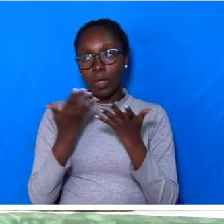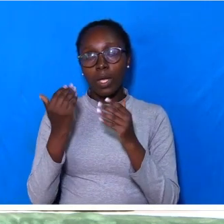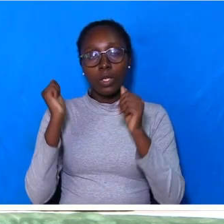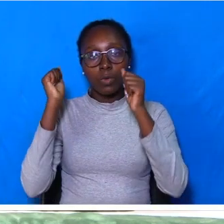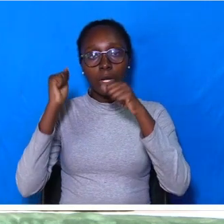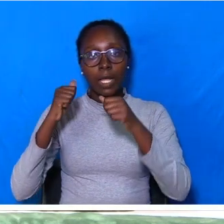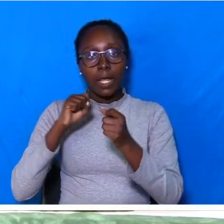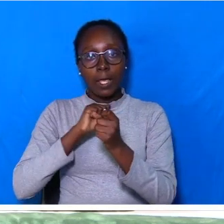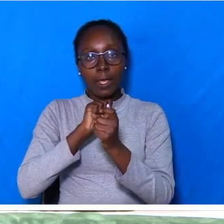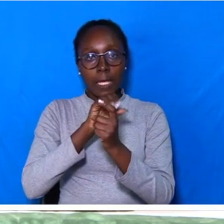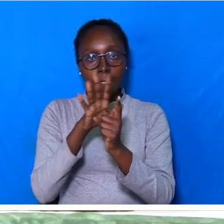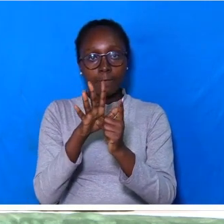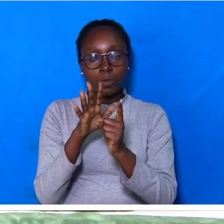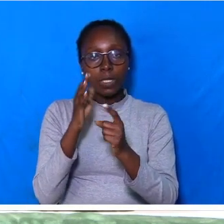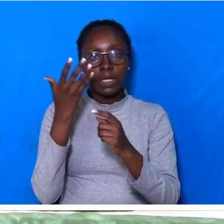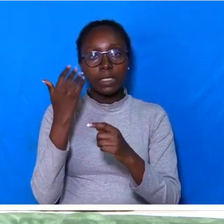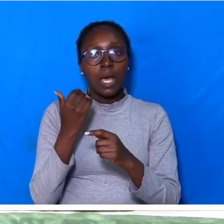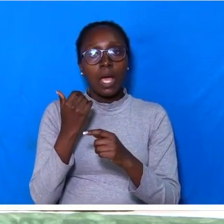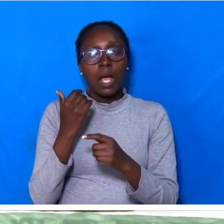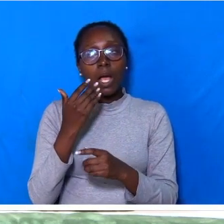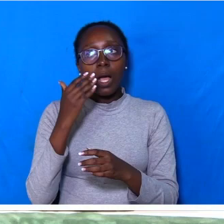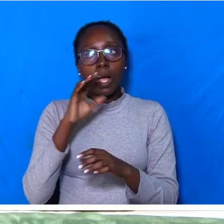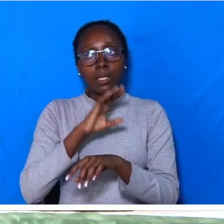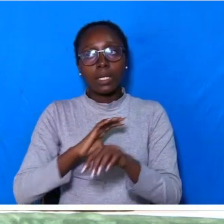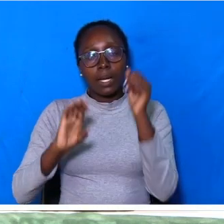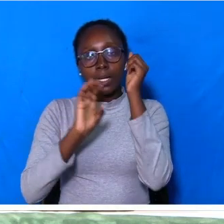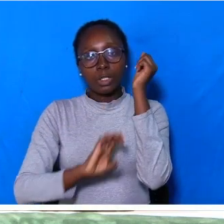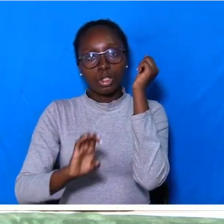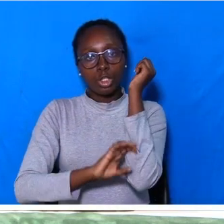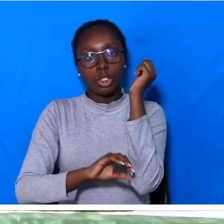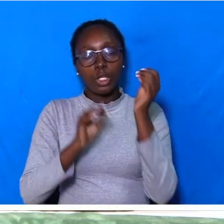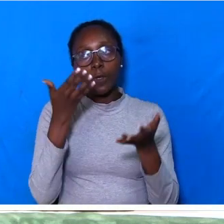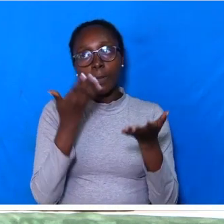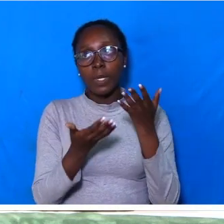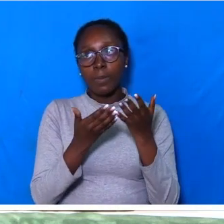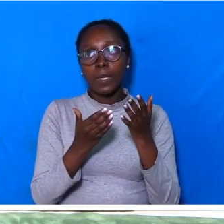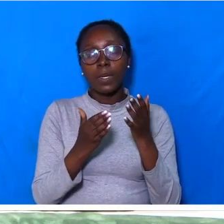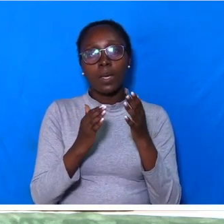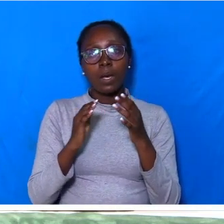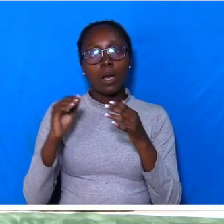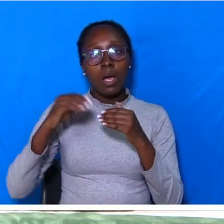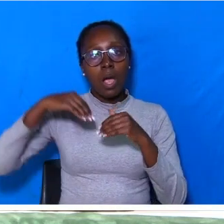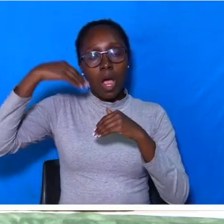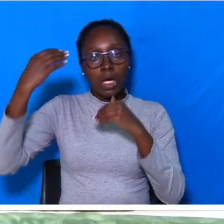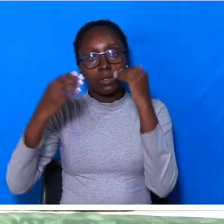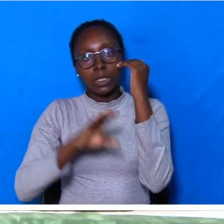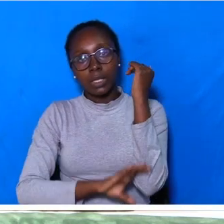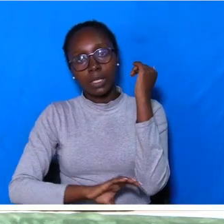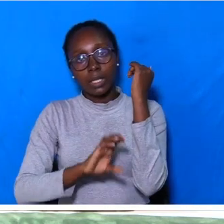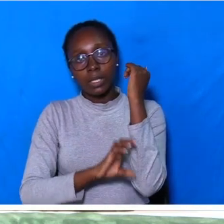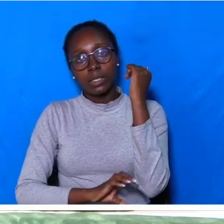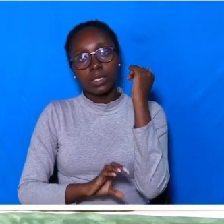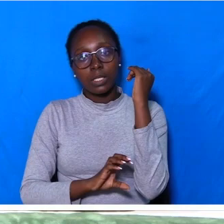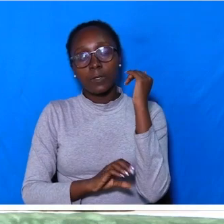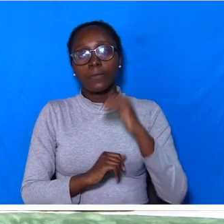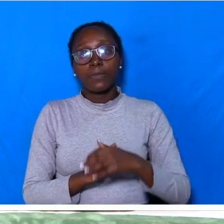country or in a region, in a particular space. Some of you internationally. I interact with several of you who influence things even